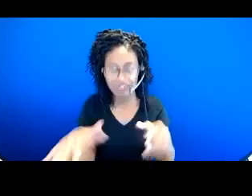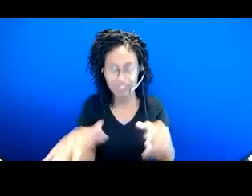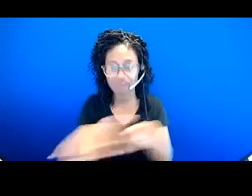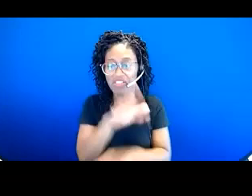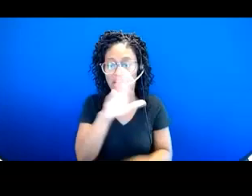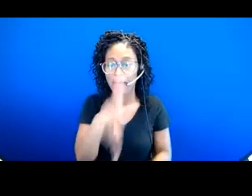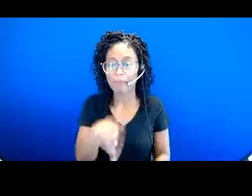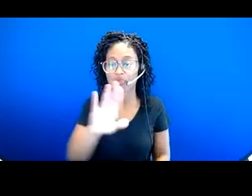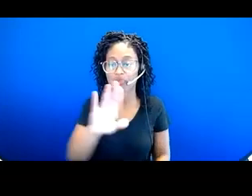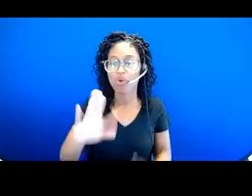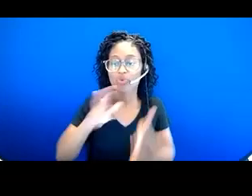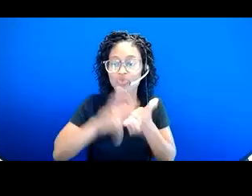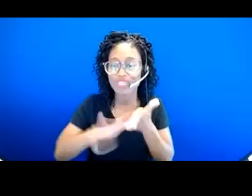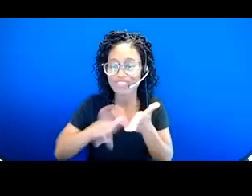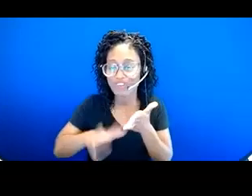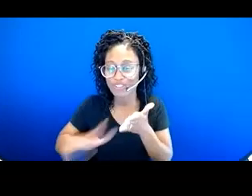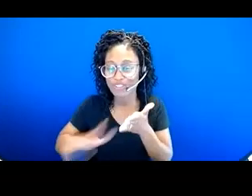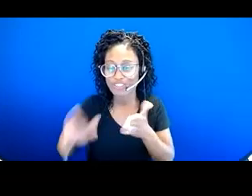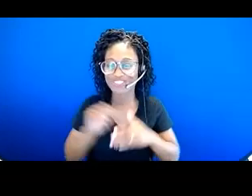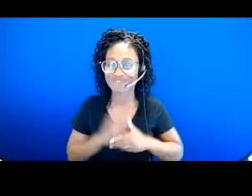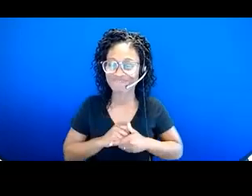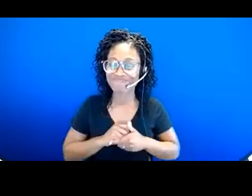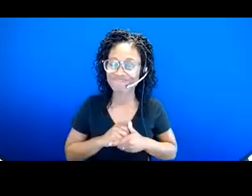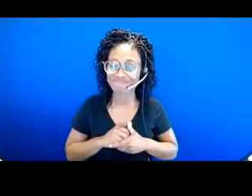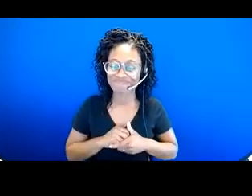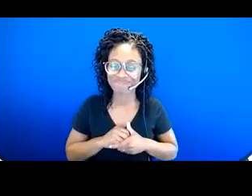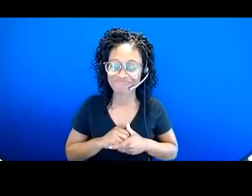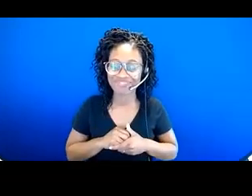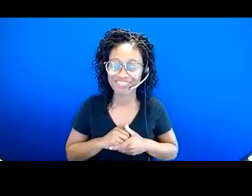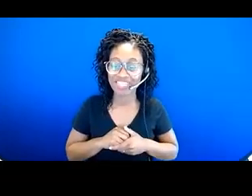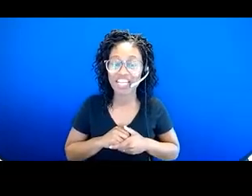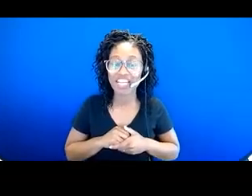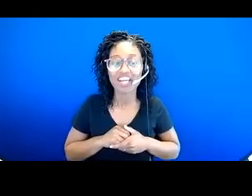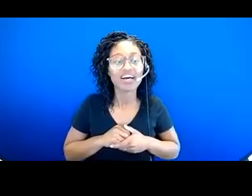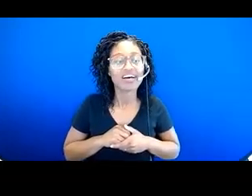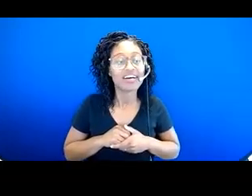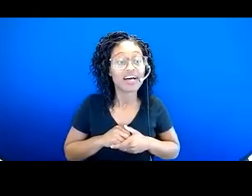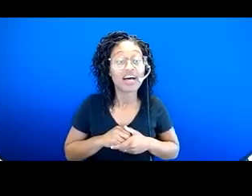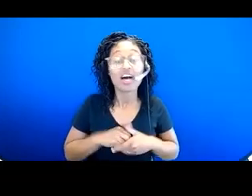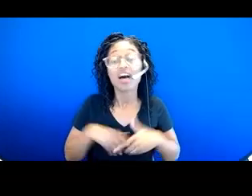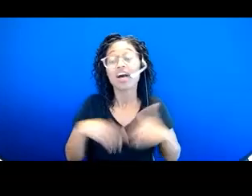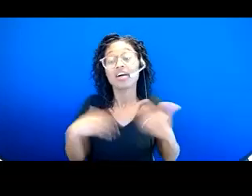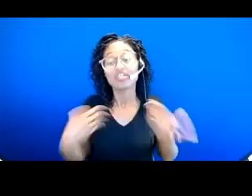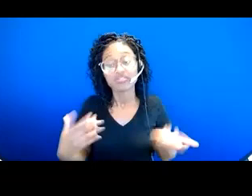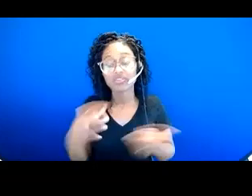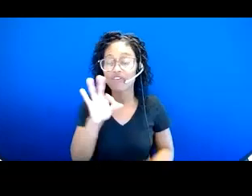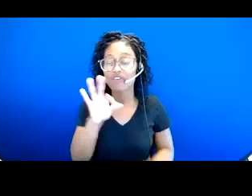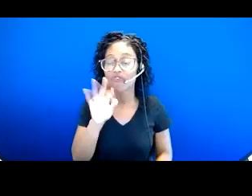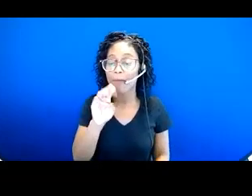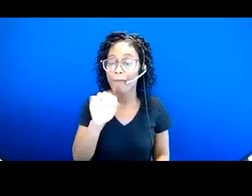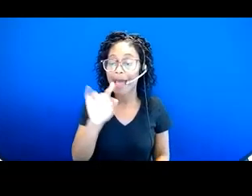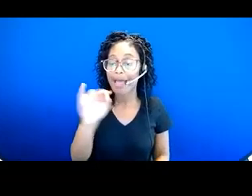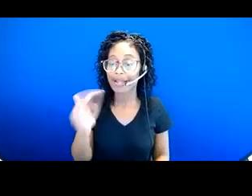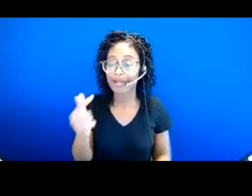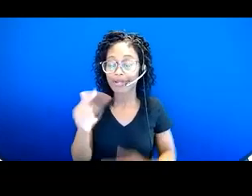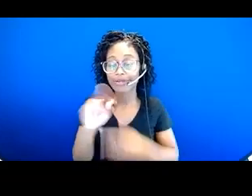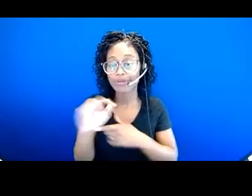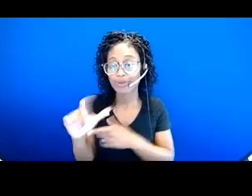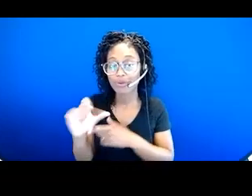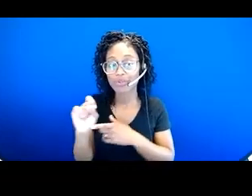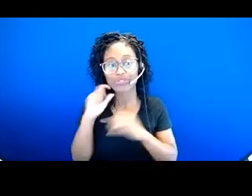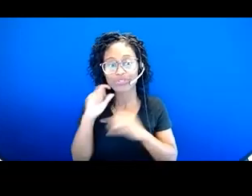the detail that it deserves. The formatting tools are the usual. You can bold it, you